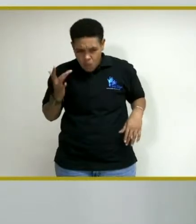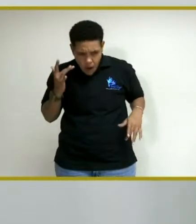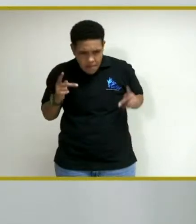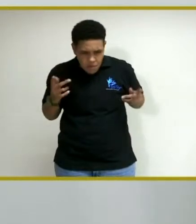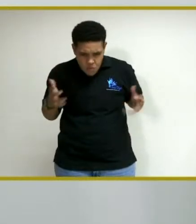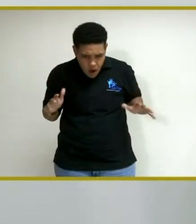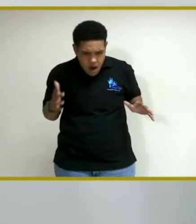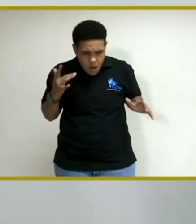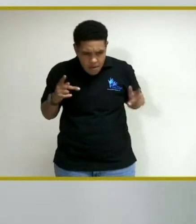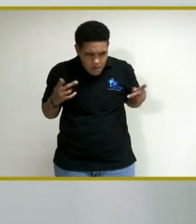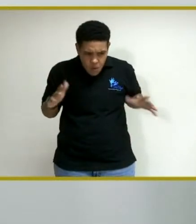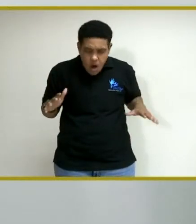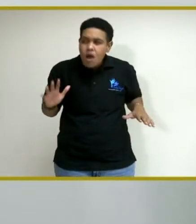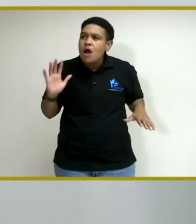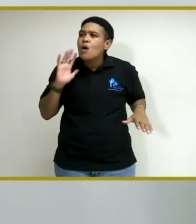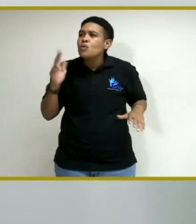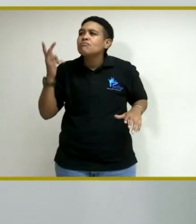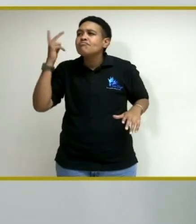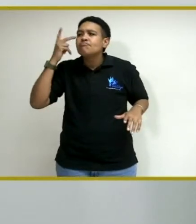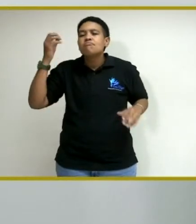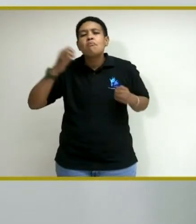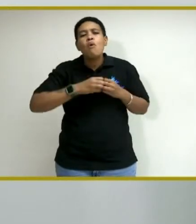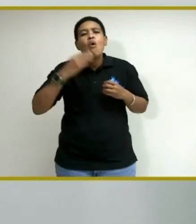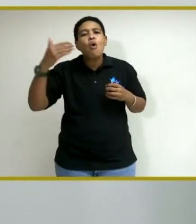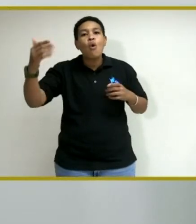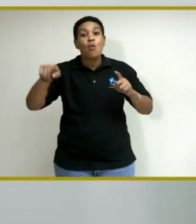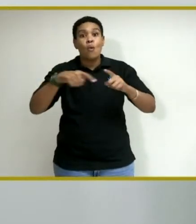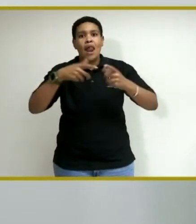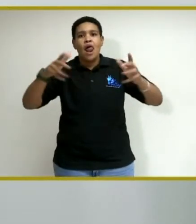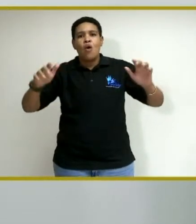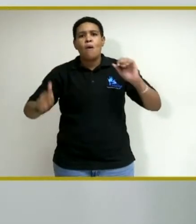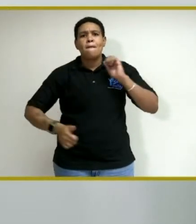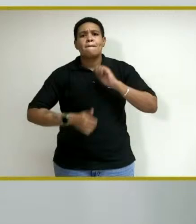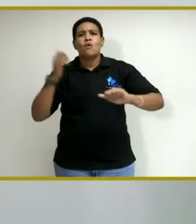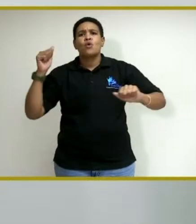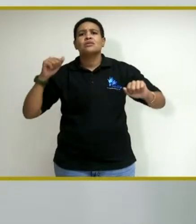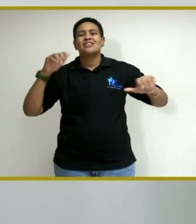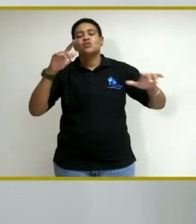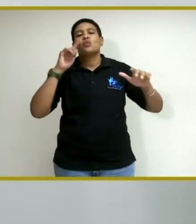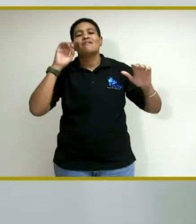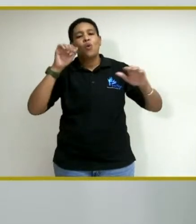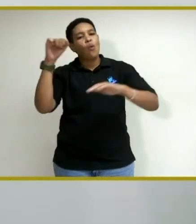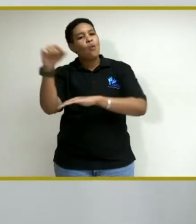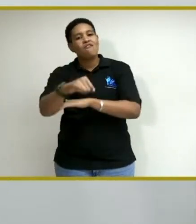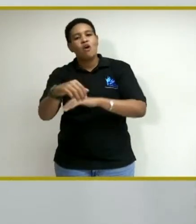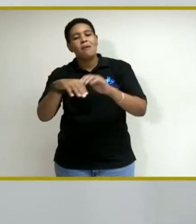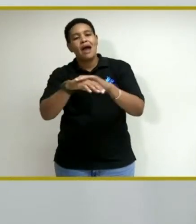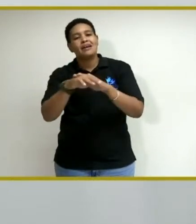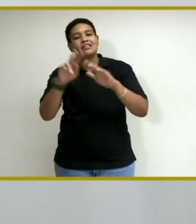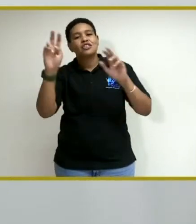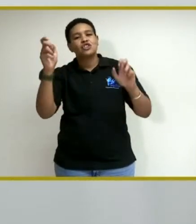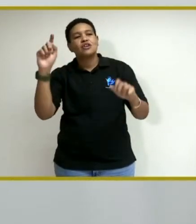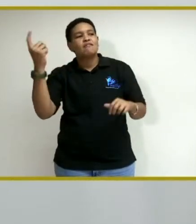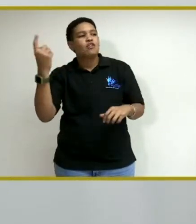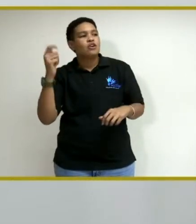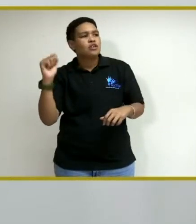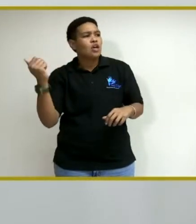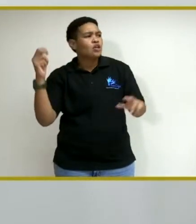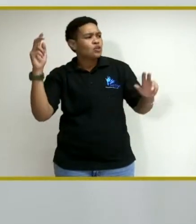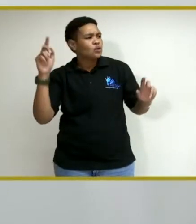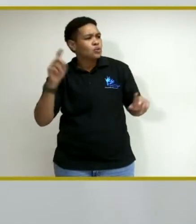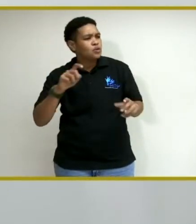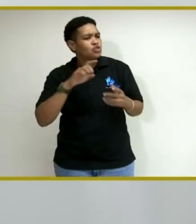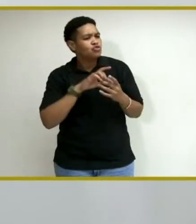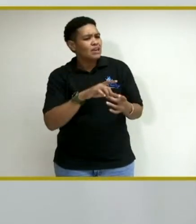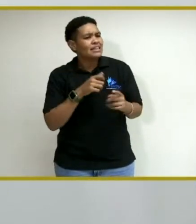want to take the vaccine. I think we have to overcome the access issue first. The other question about